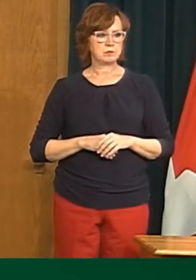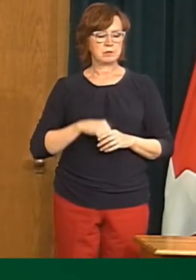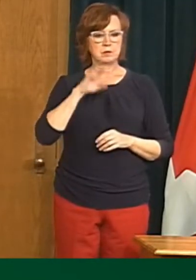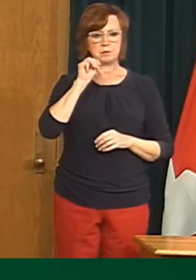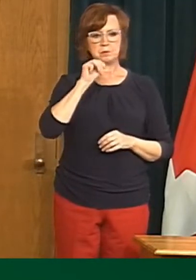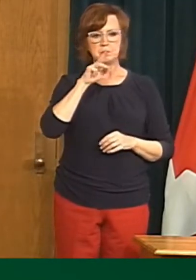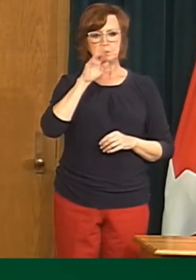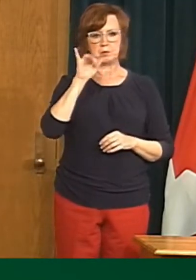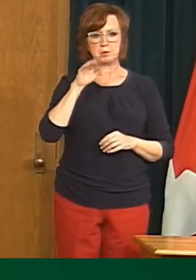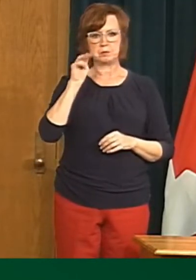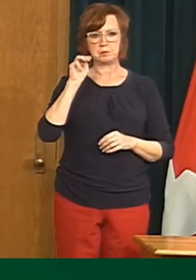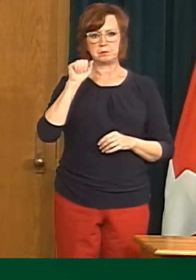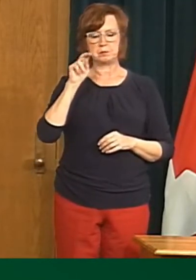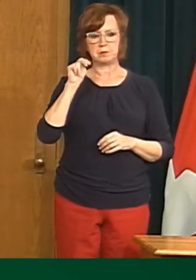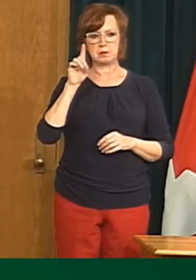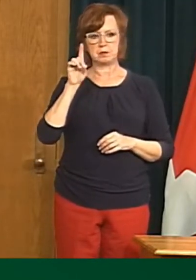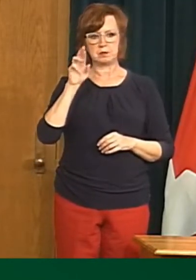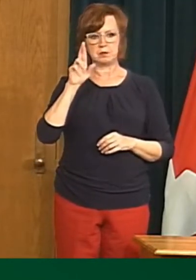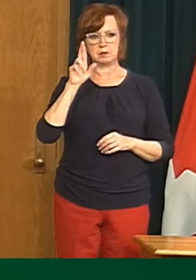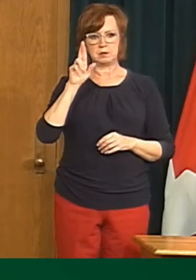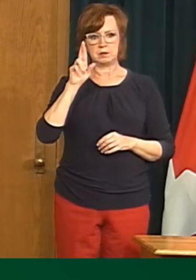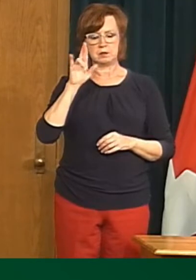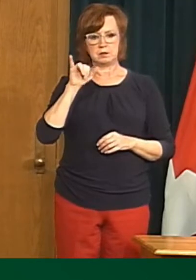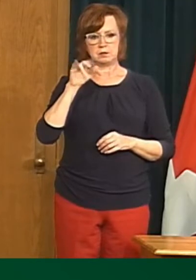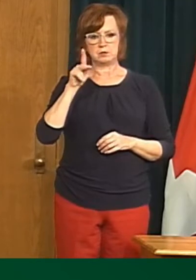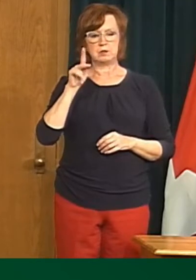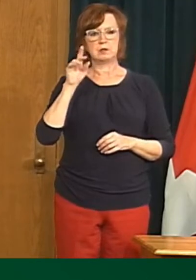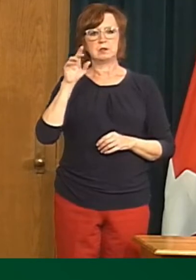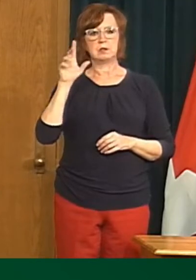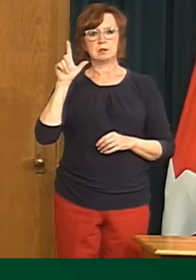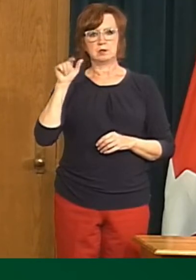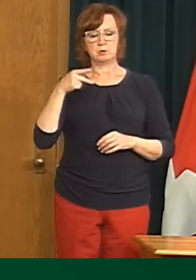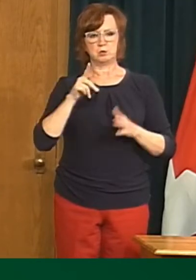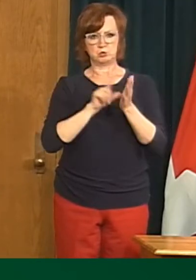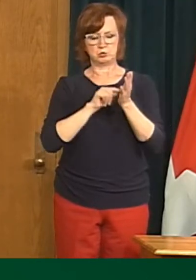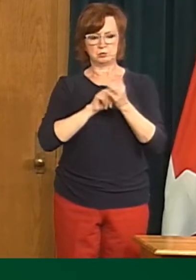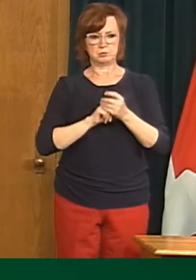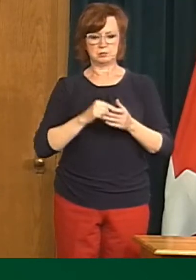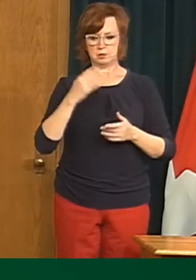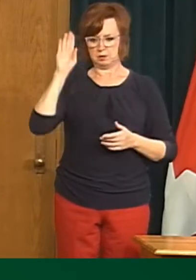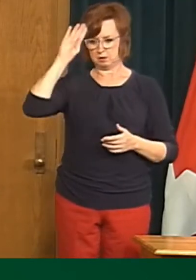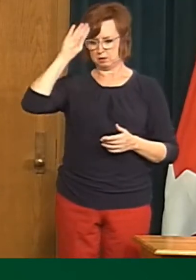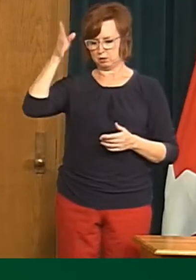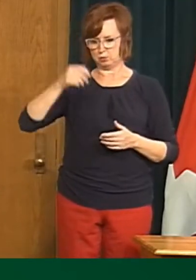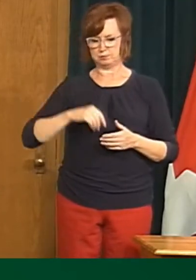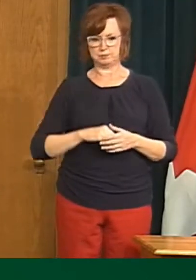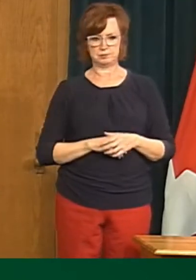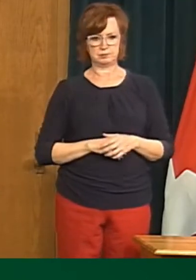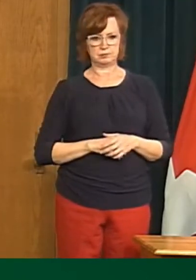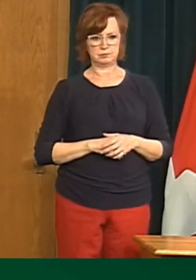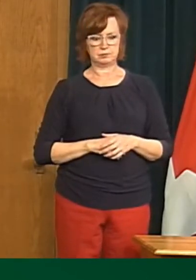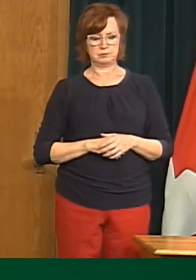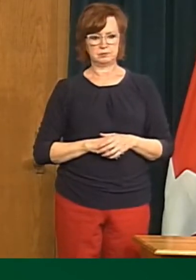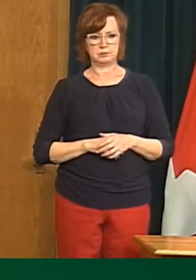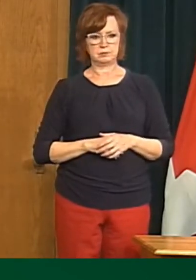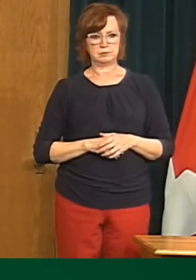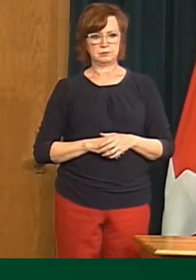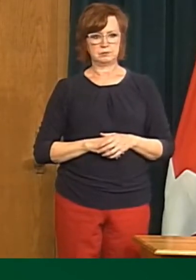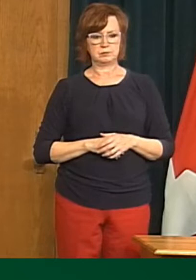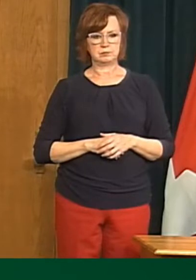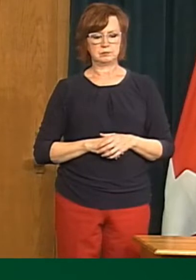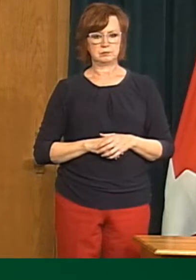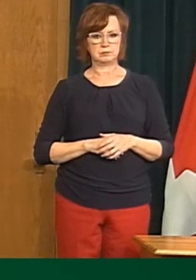Murray Mandrick with the Leader Post. Good afternoon, Mr. Premier. Can you expand a little bit, perhaps, on how the session